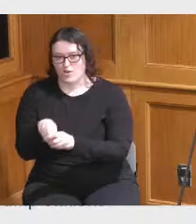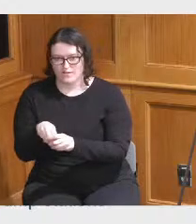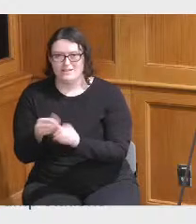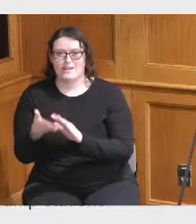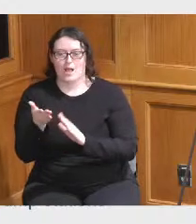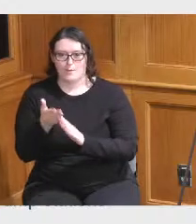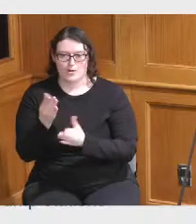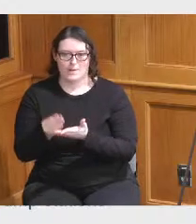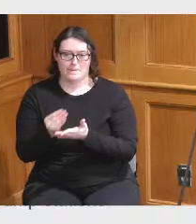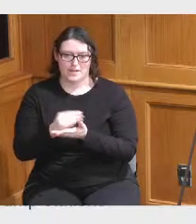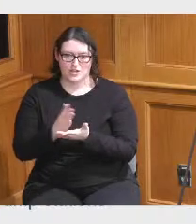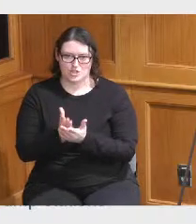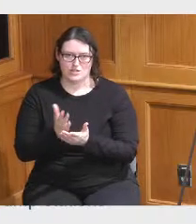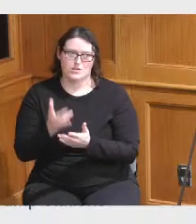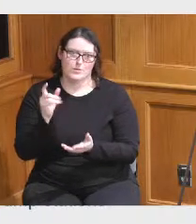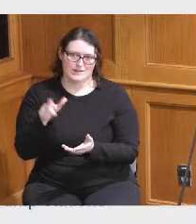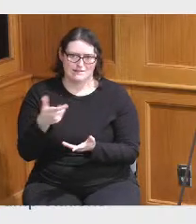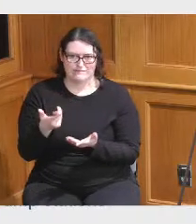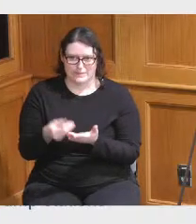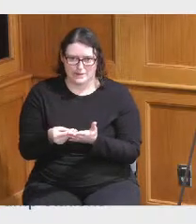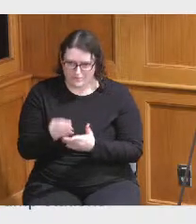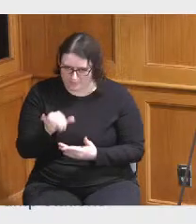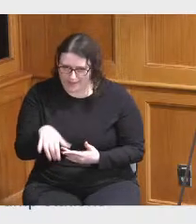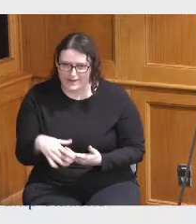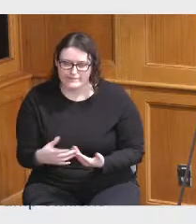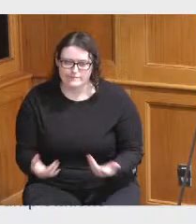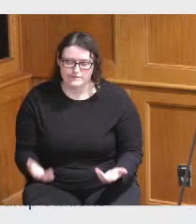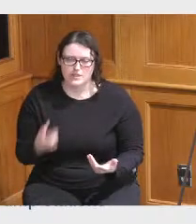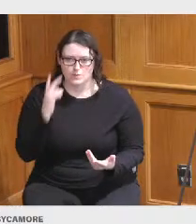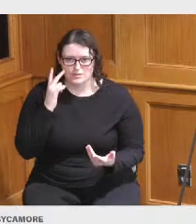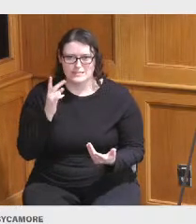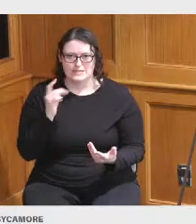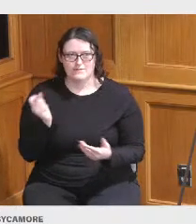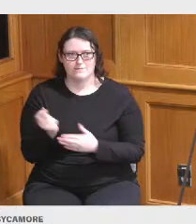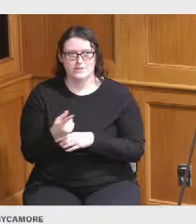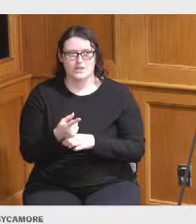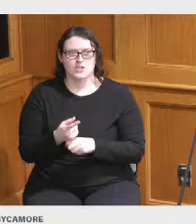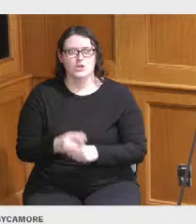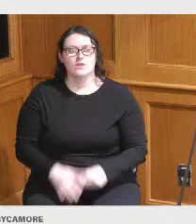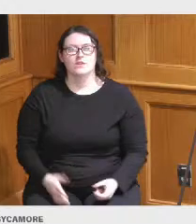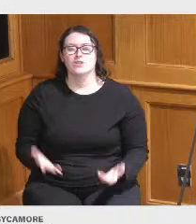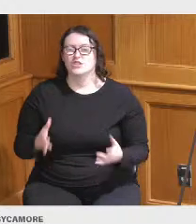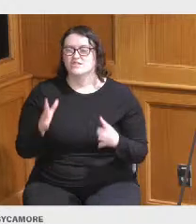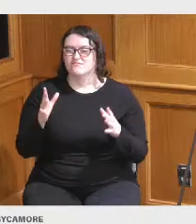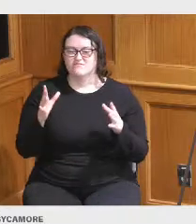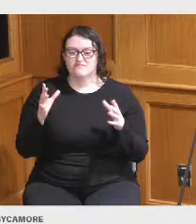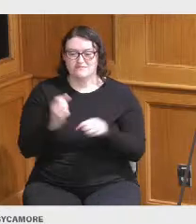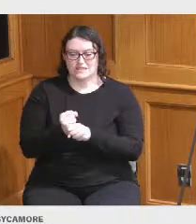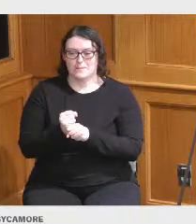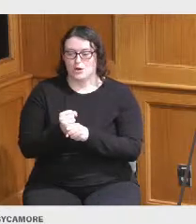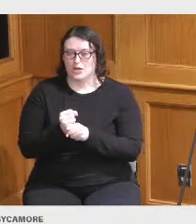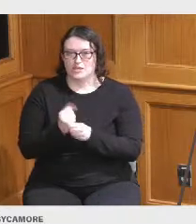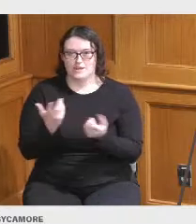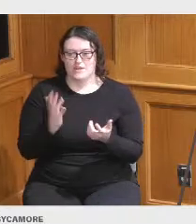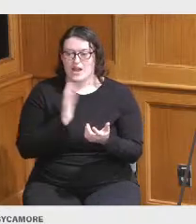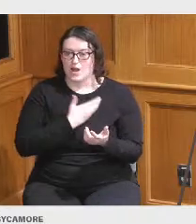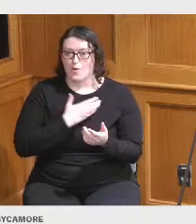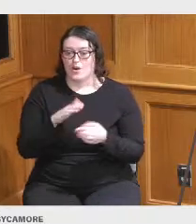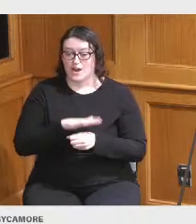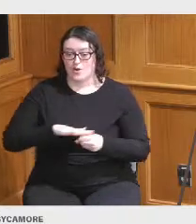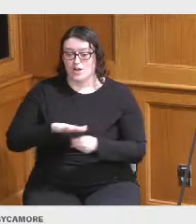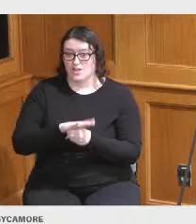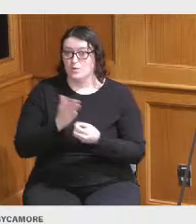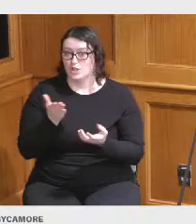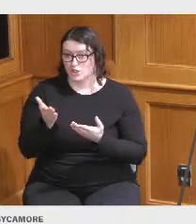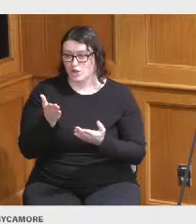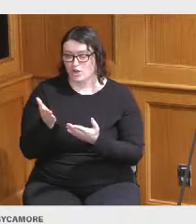those expenditures have to be accounted for in the budget that you're seeing. Just a quick glance at our service area.